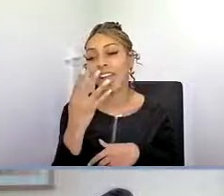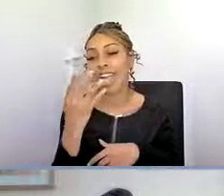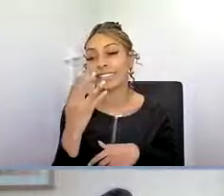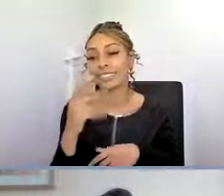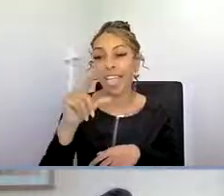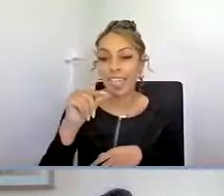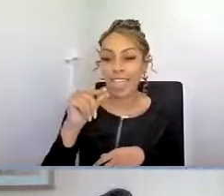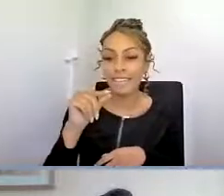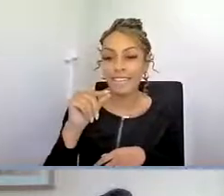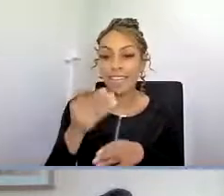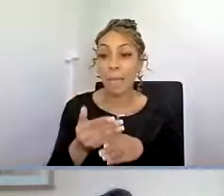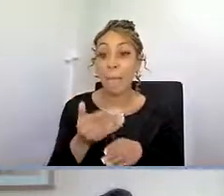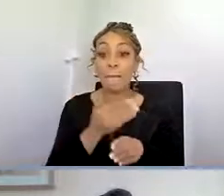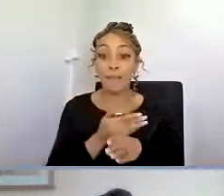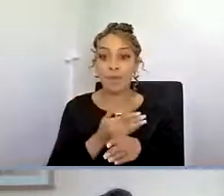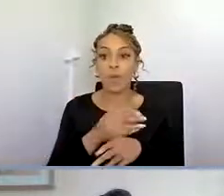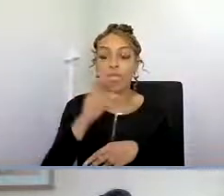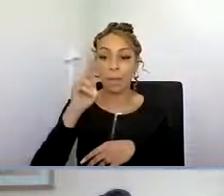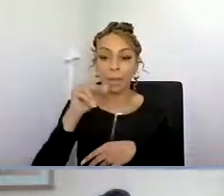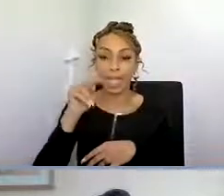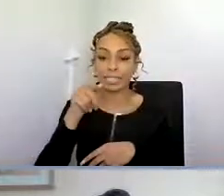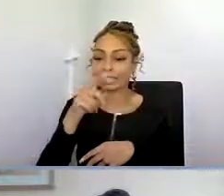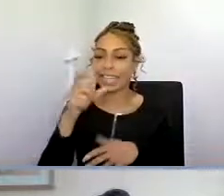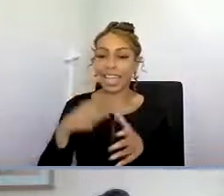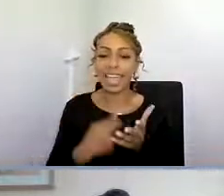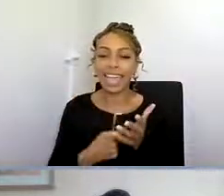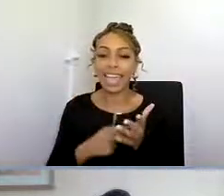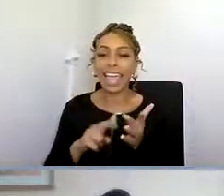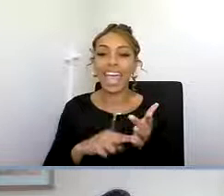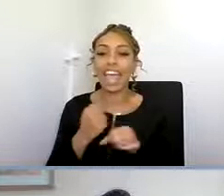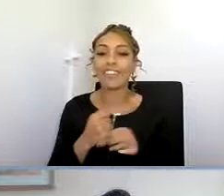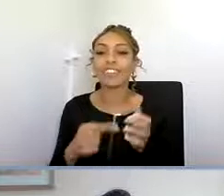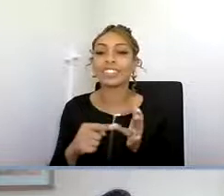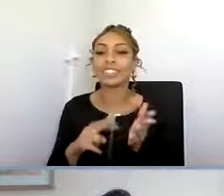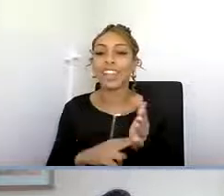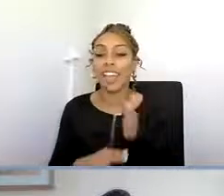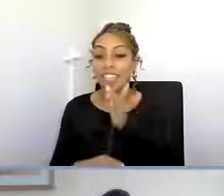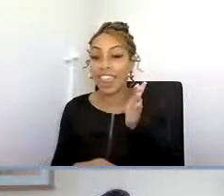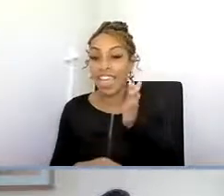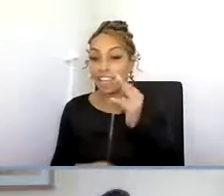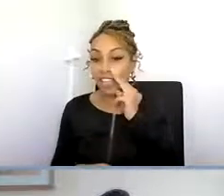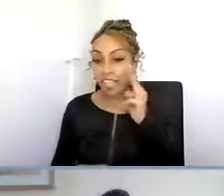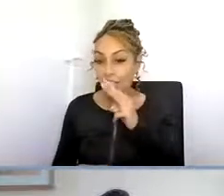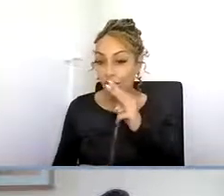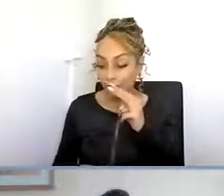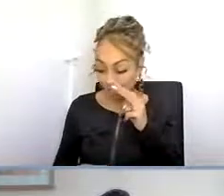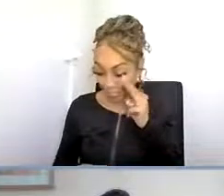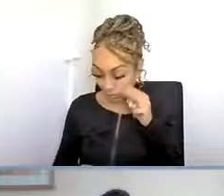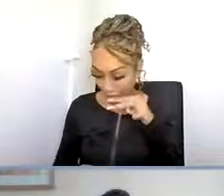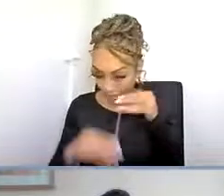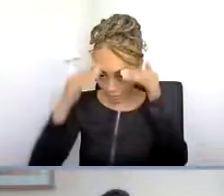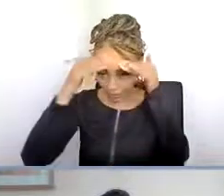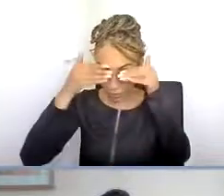1911, so a little bit before the self-portrait. But Carrington's the figure on the left-hand, so looking sort of down through